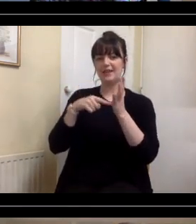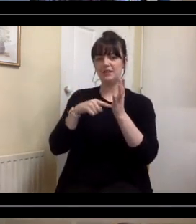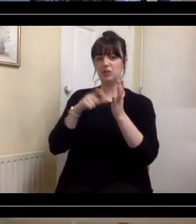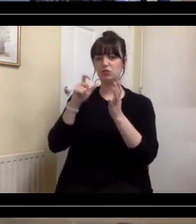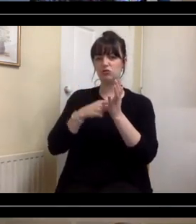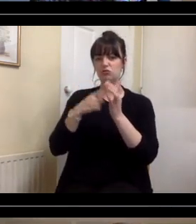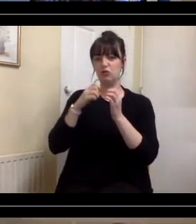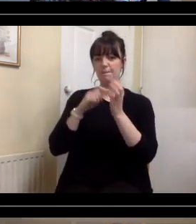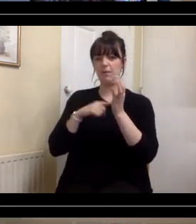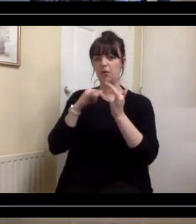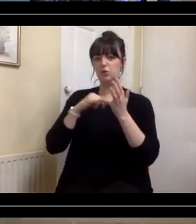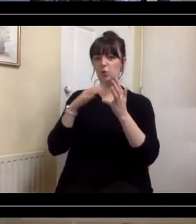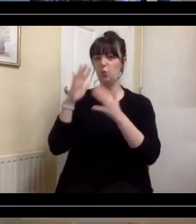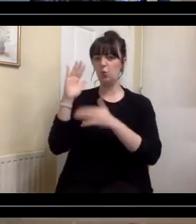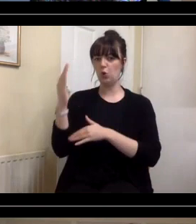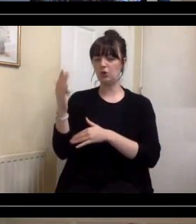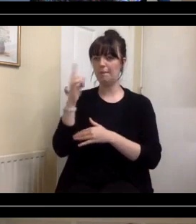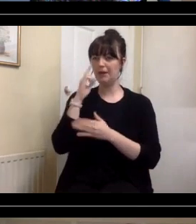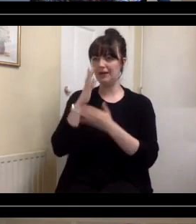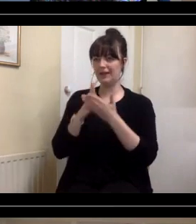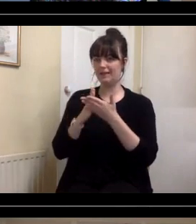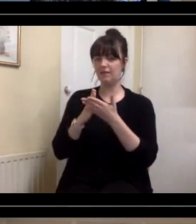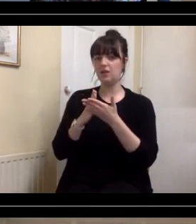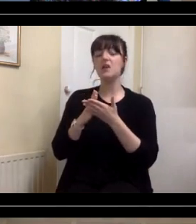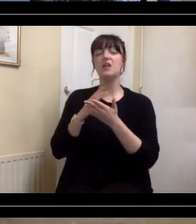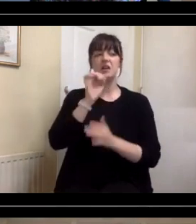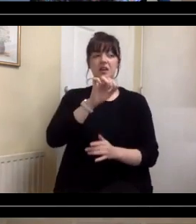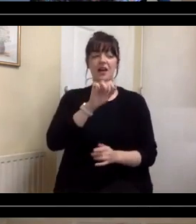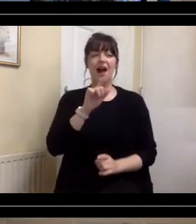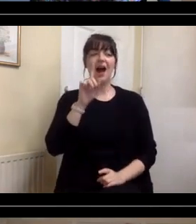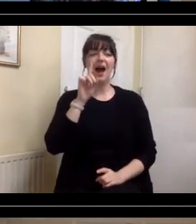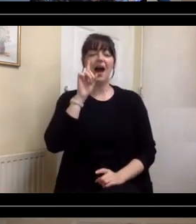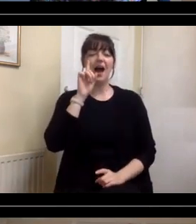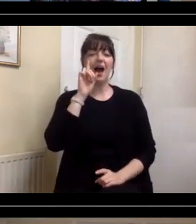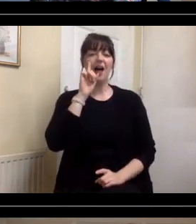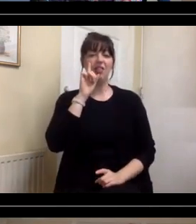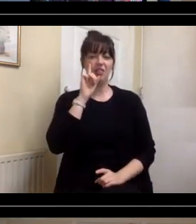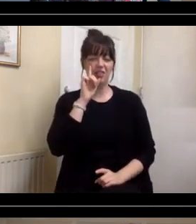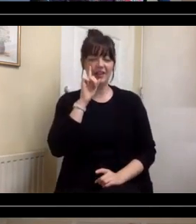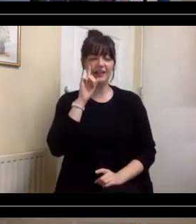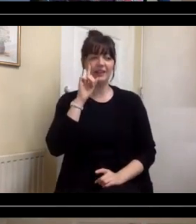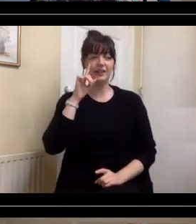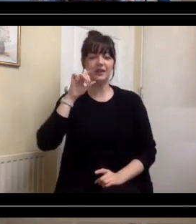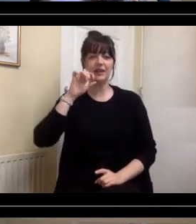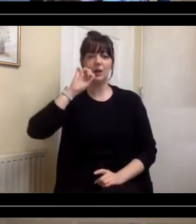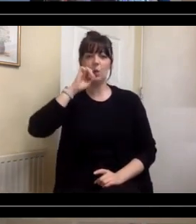is proposed for ancient woodland compensation and other woodland planting.